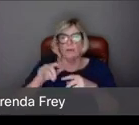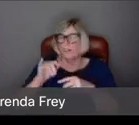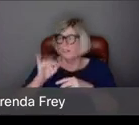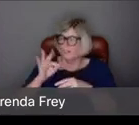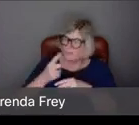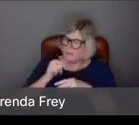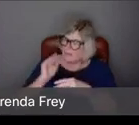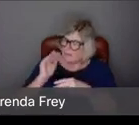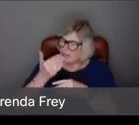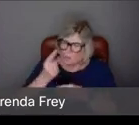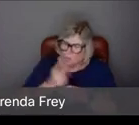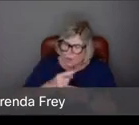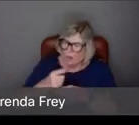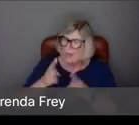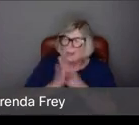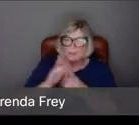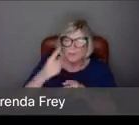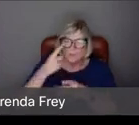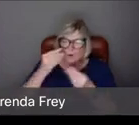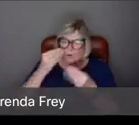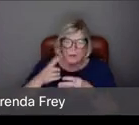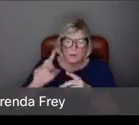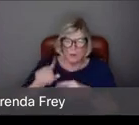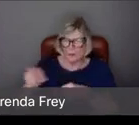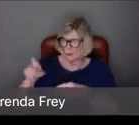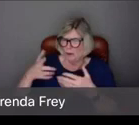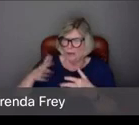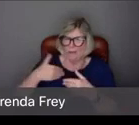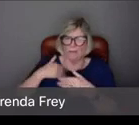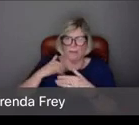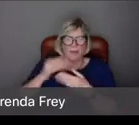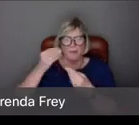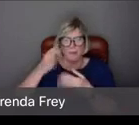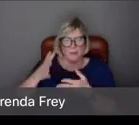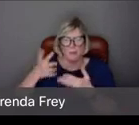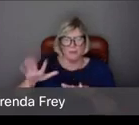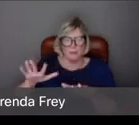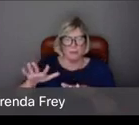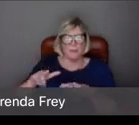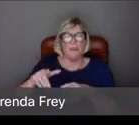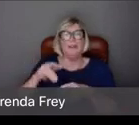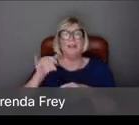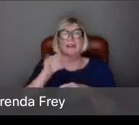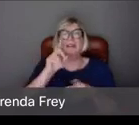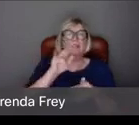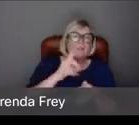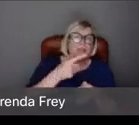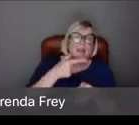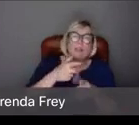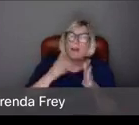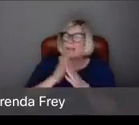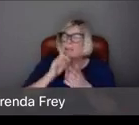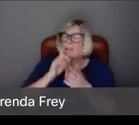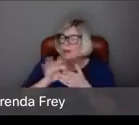seem right, they're asking information where they should already have that information. As David mentioned, if they're asking for account numbers